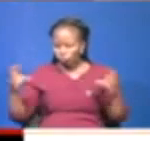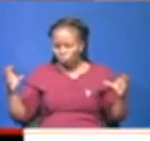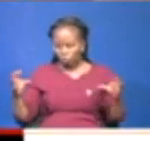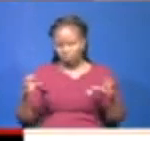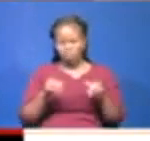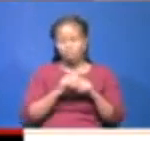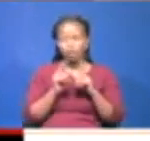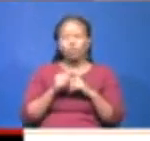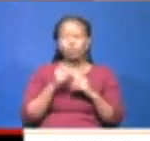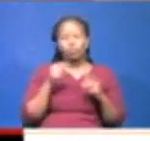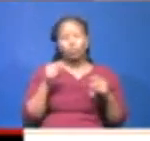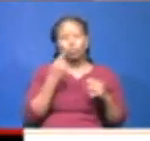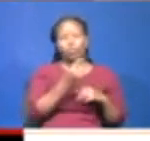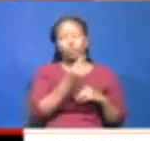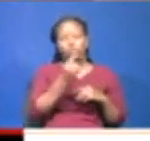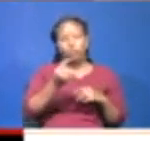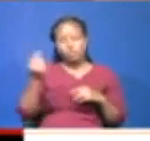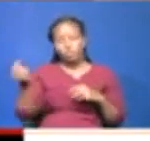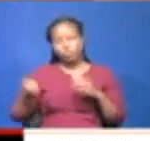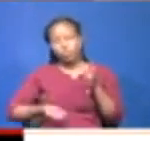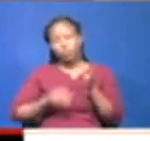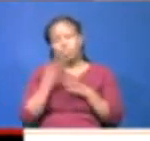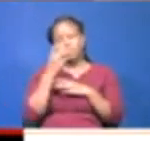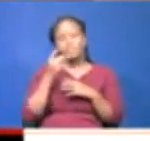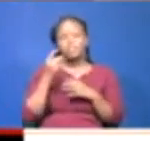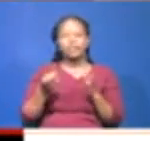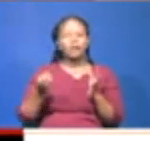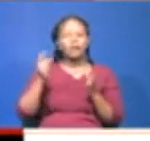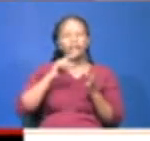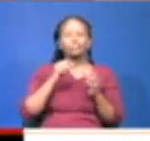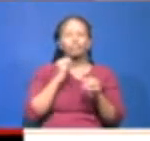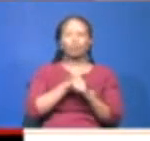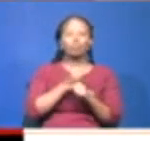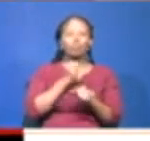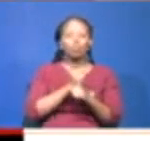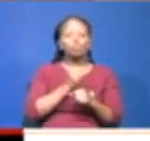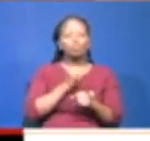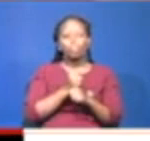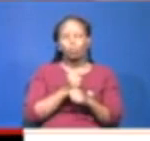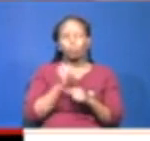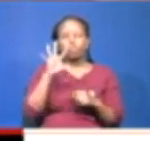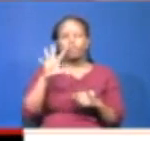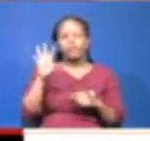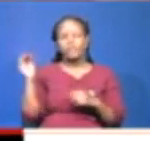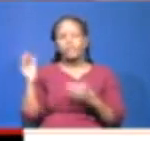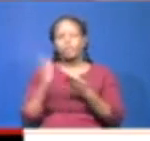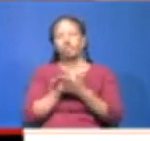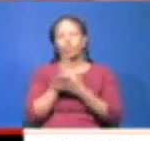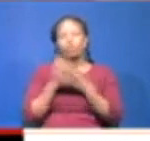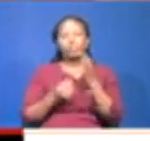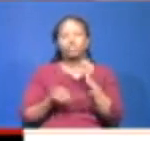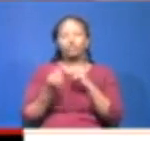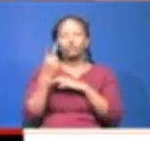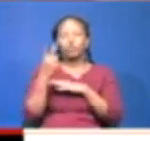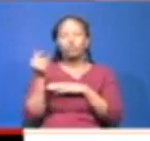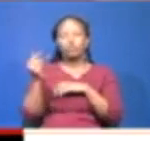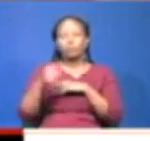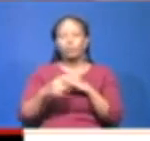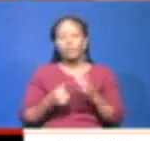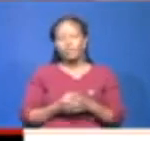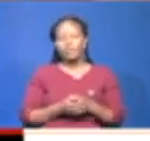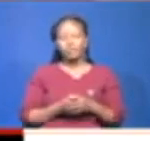them can create one job more, that's 500 more jobs within 12 months. So mm-hmm. that's what we're chasing, a